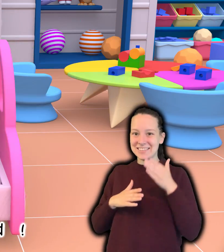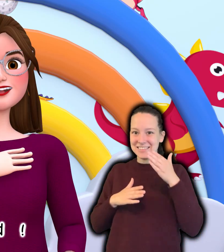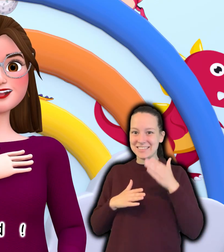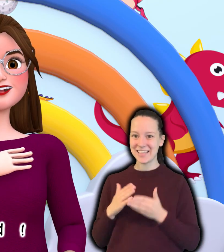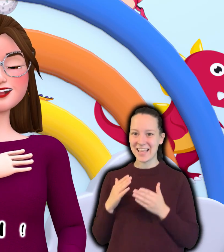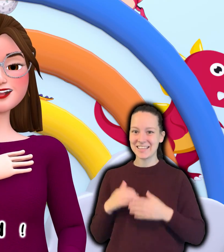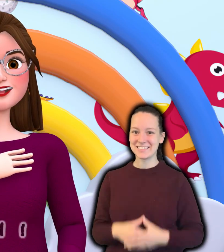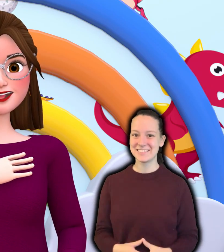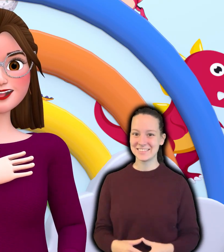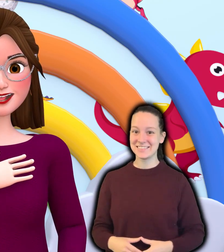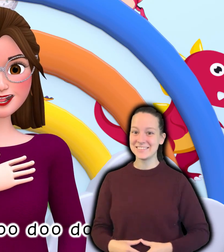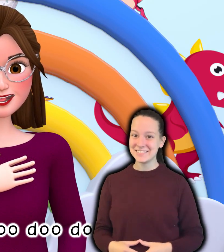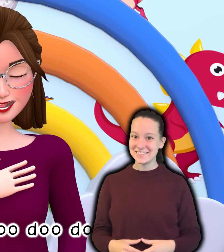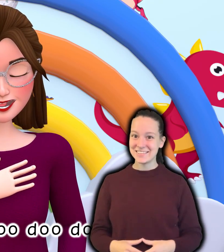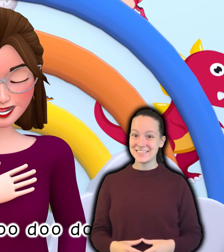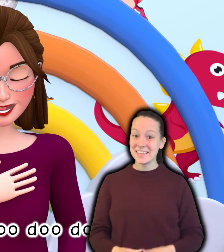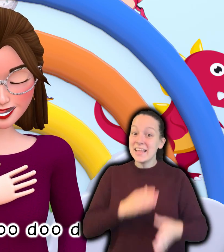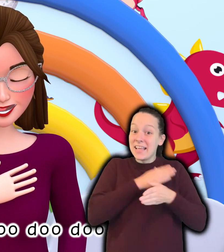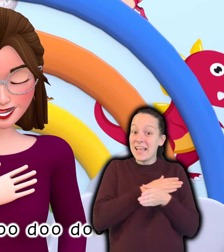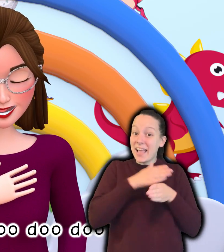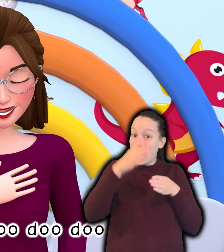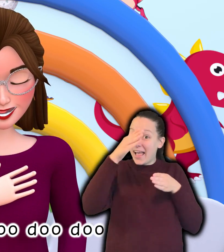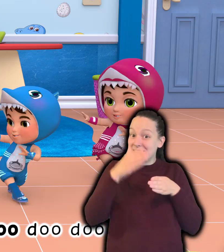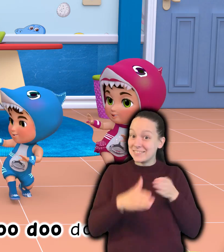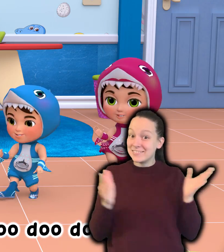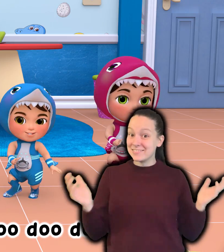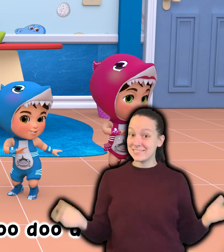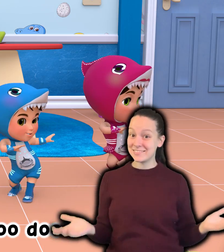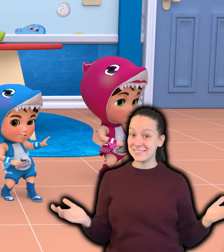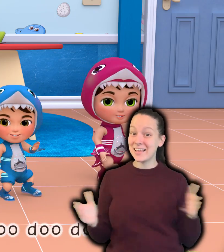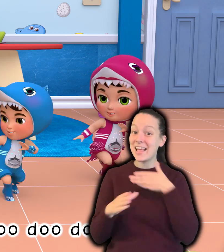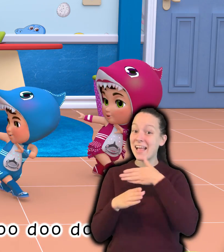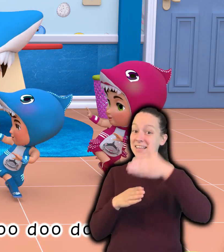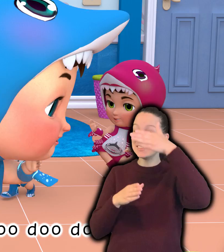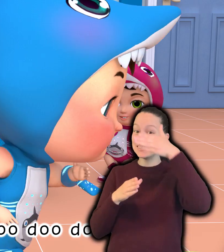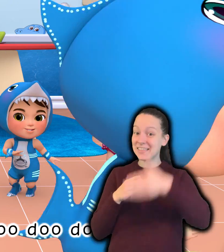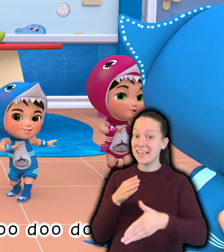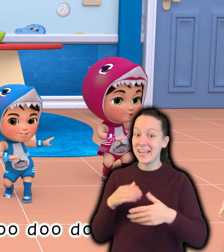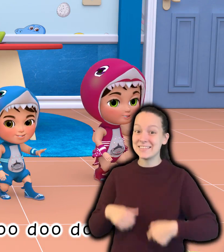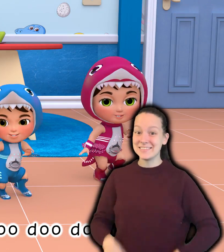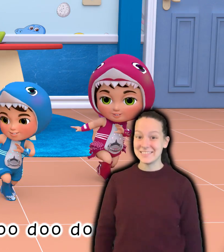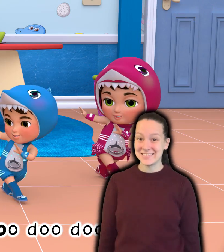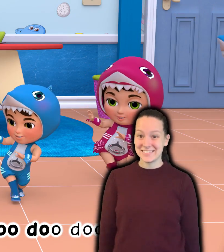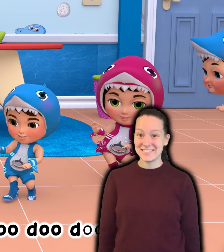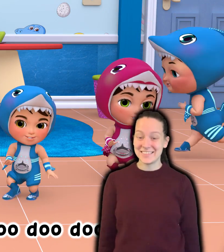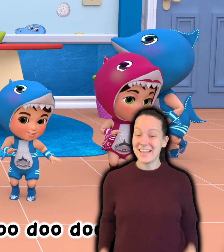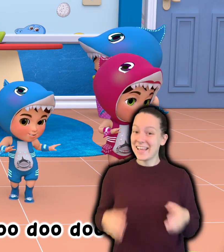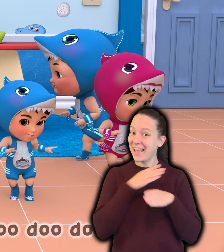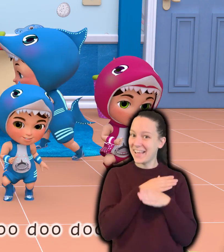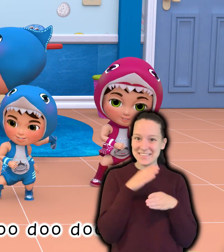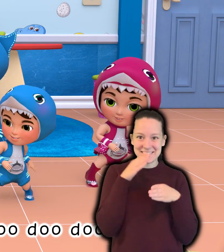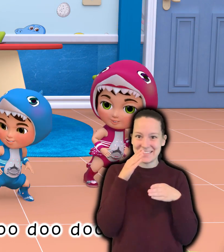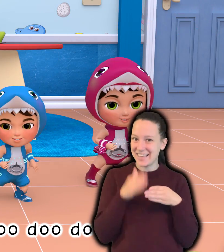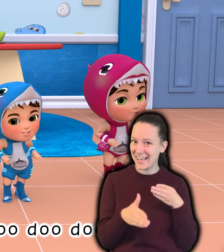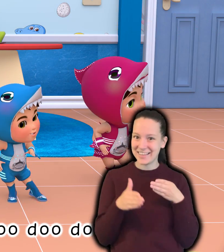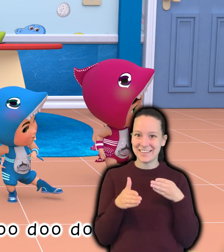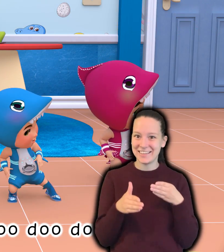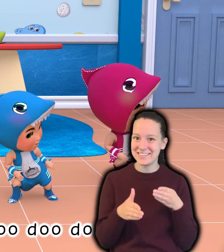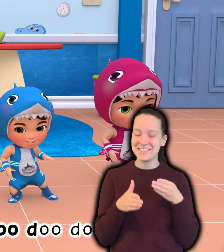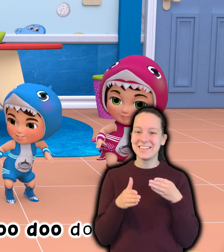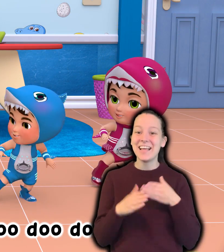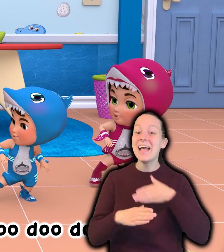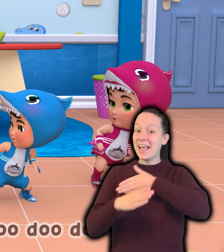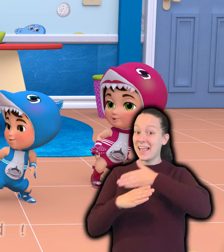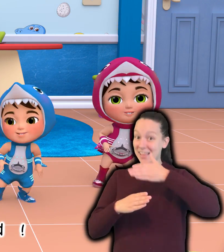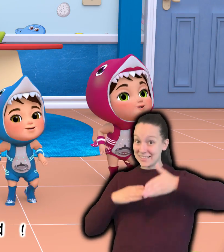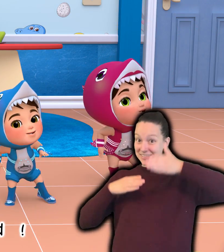do it's the end it's the end do do do do it's the end do do do do it's the